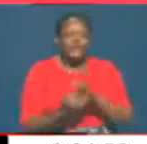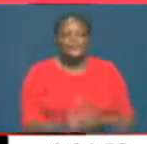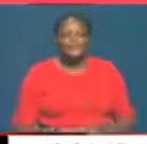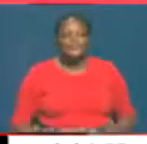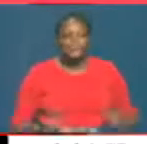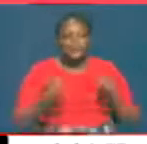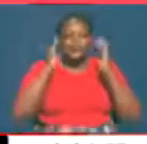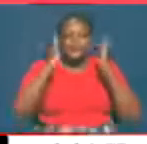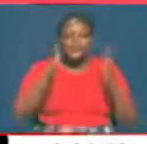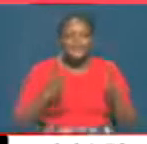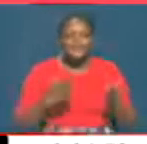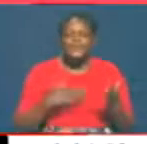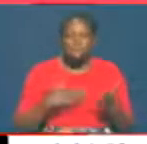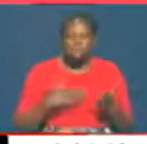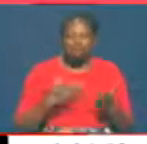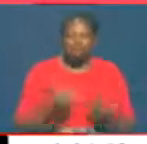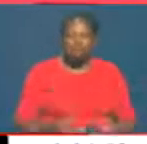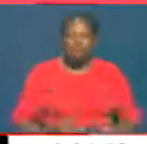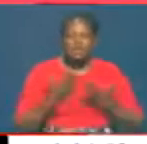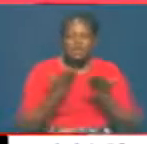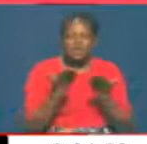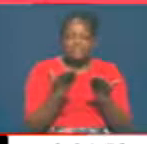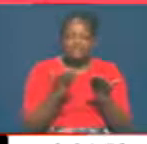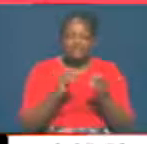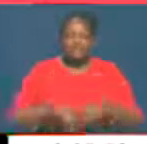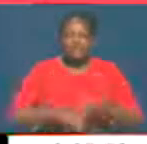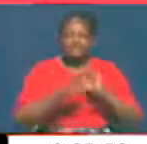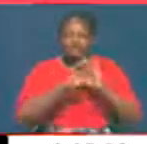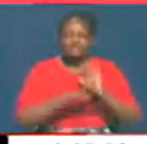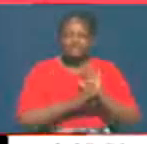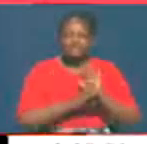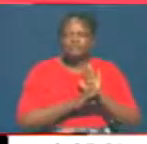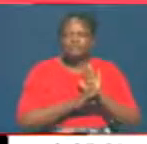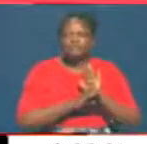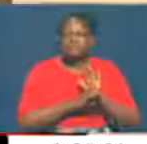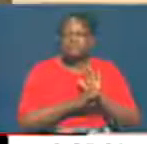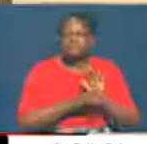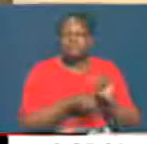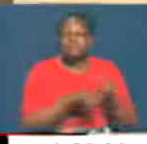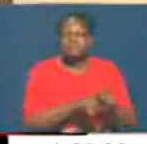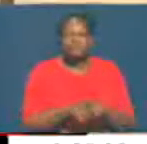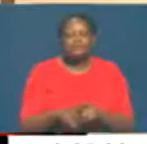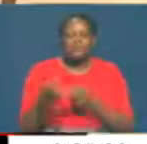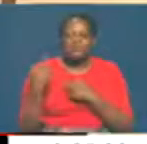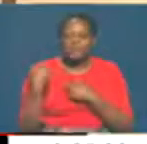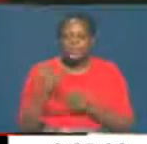is to deliver as per the Constitution and as per the mandate.